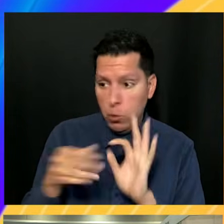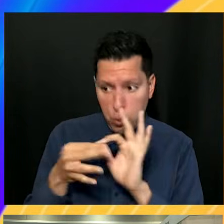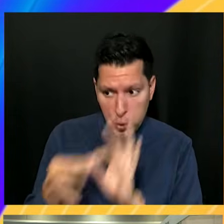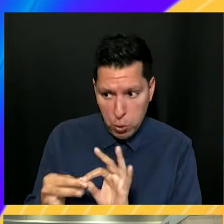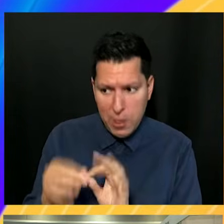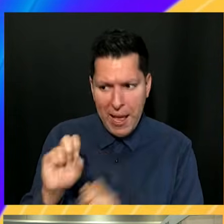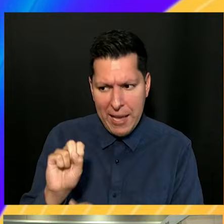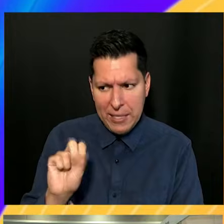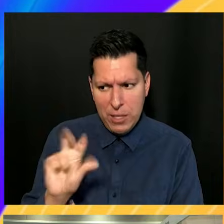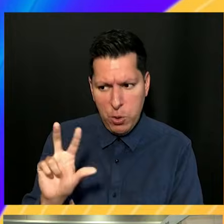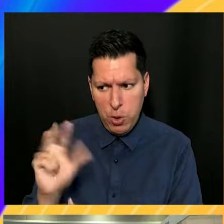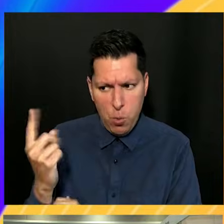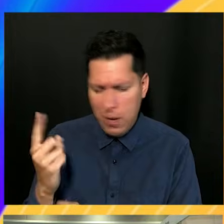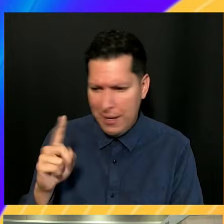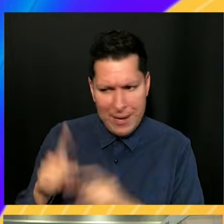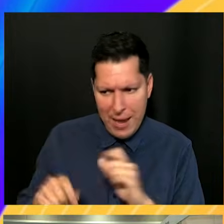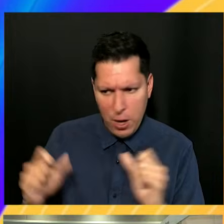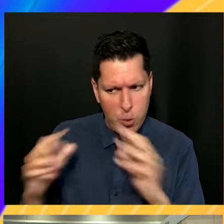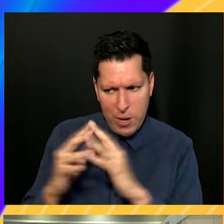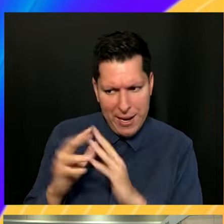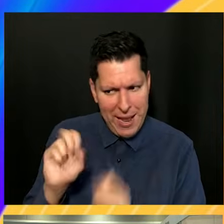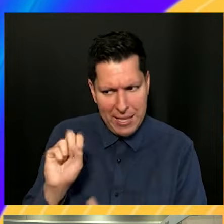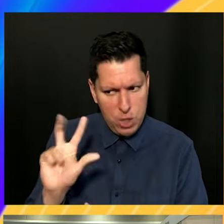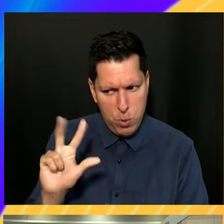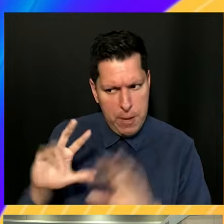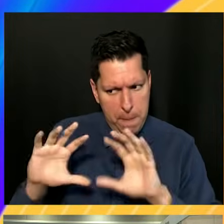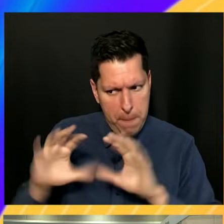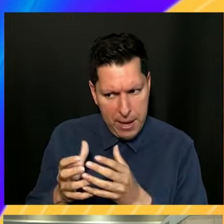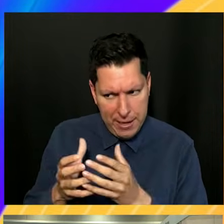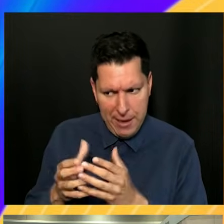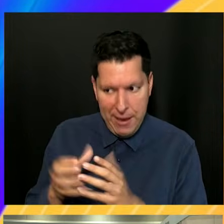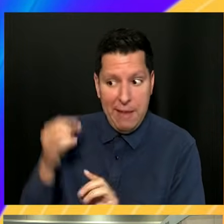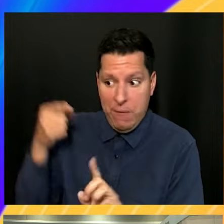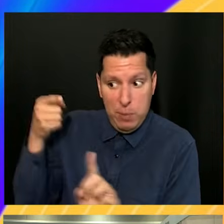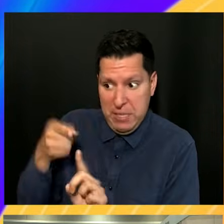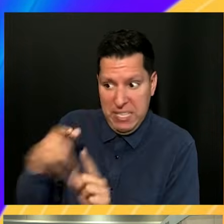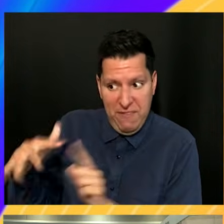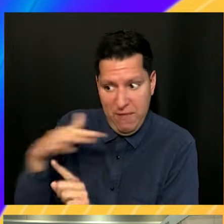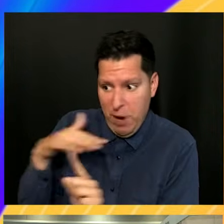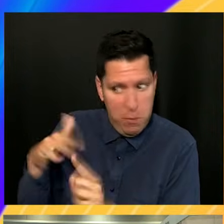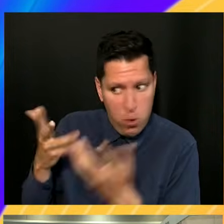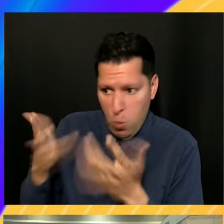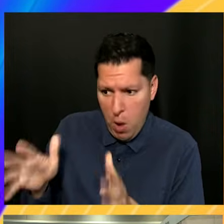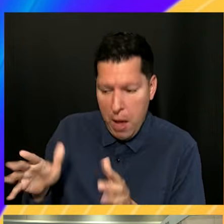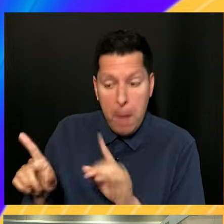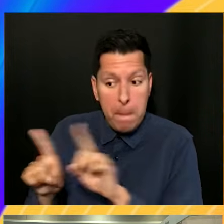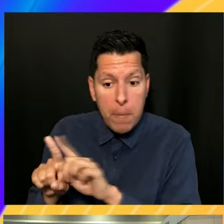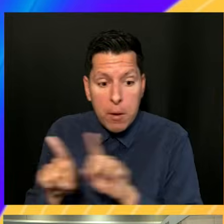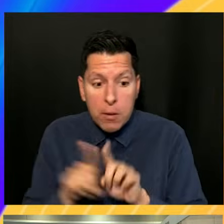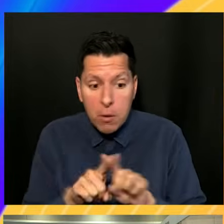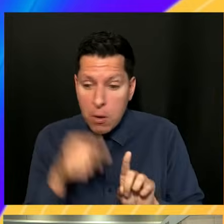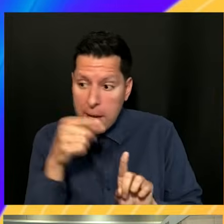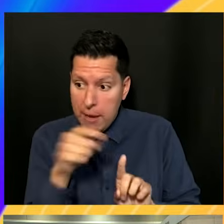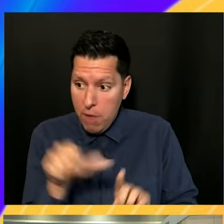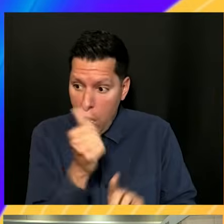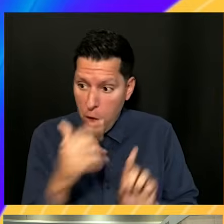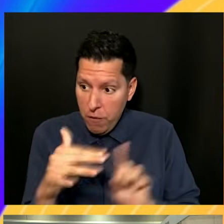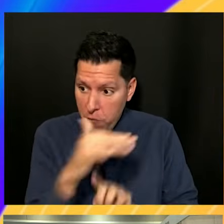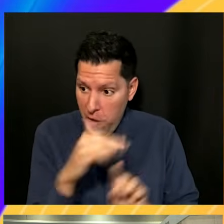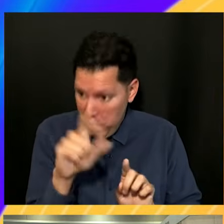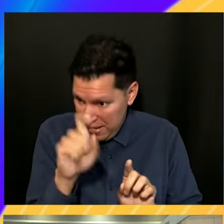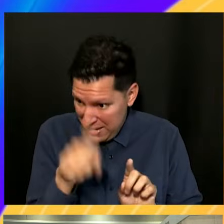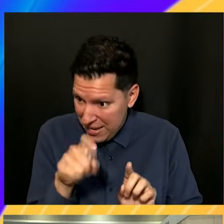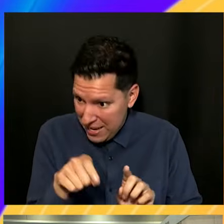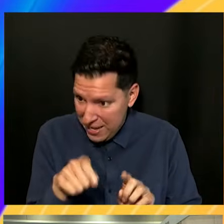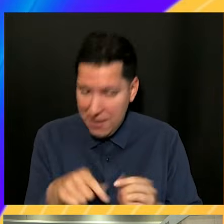to create an S3 bucket in a certain environment. If you wanted to add another one, same thing. You go to that folder, add a new JSON file,